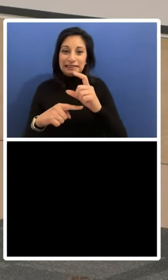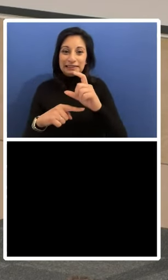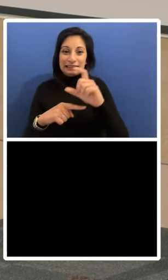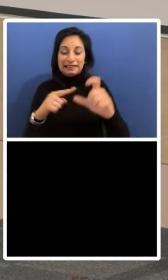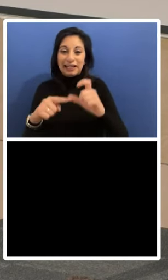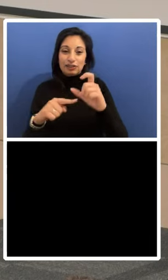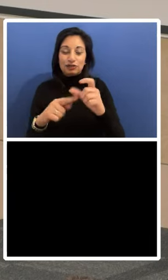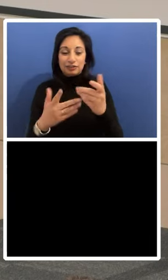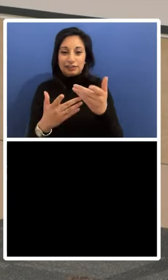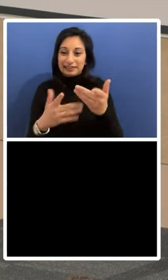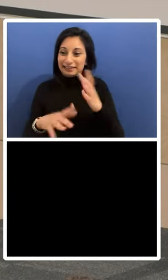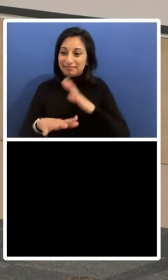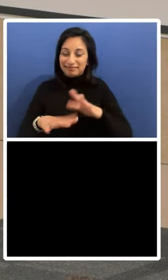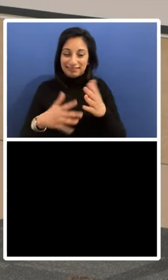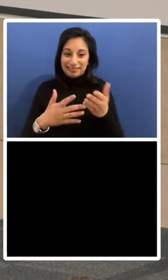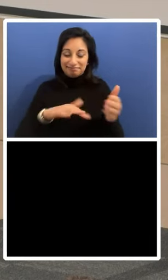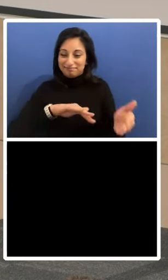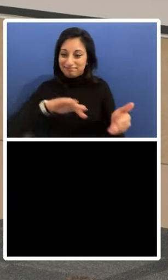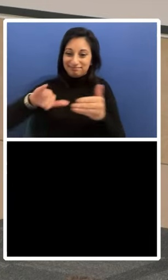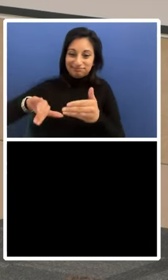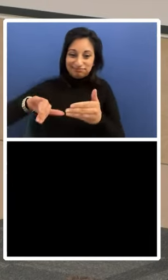understand stuff is Gary's big lesson today.